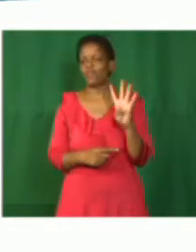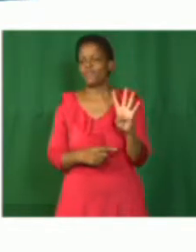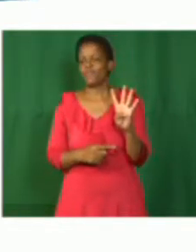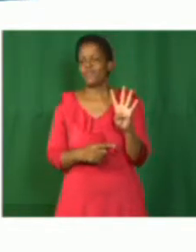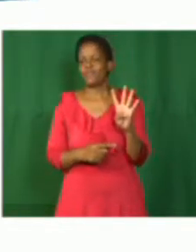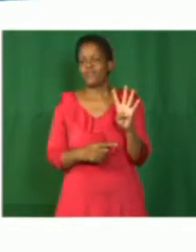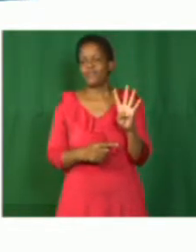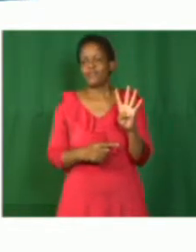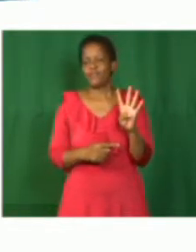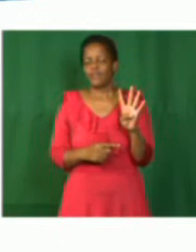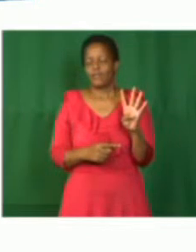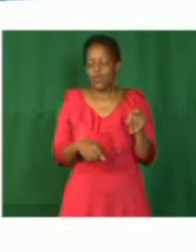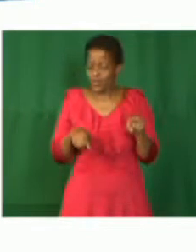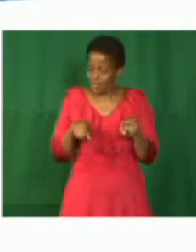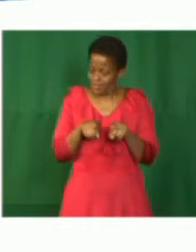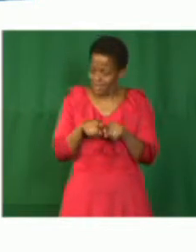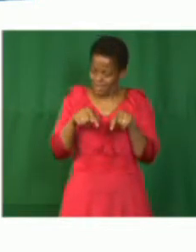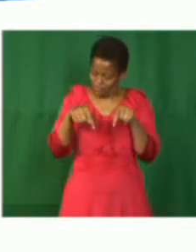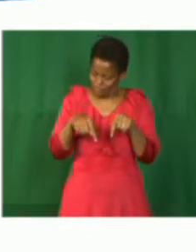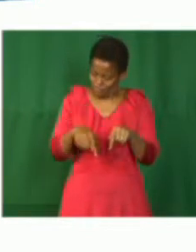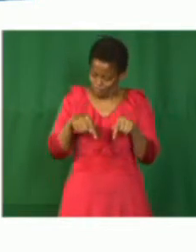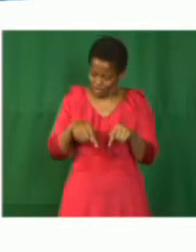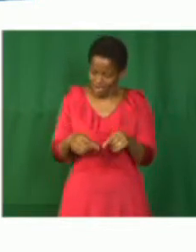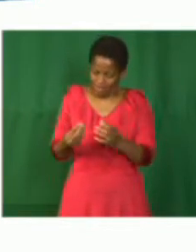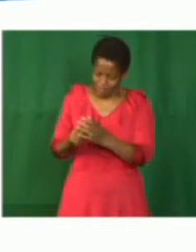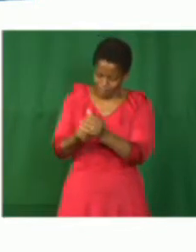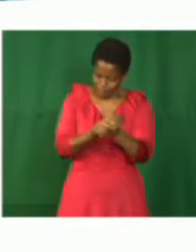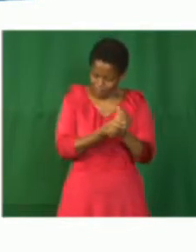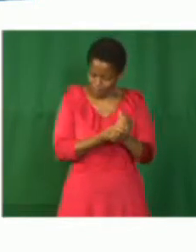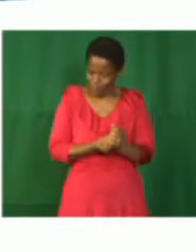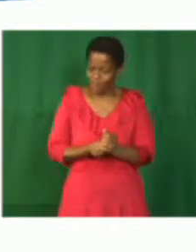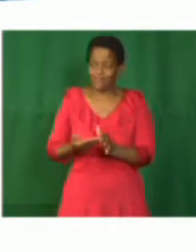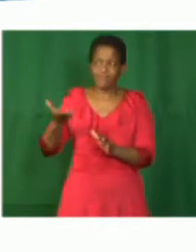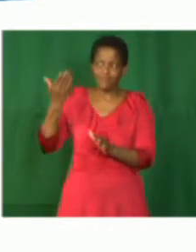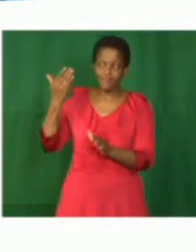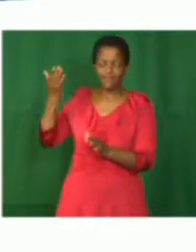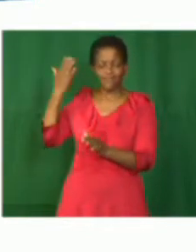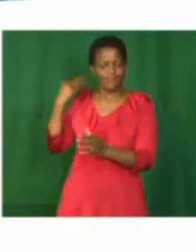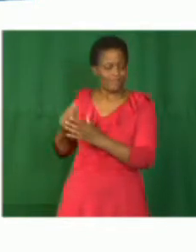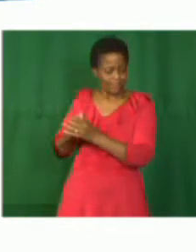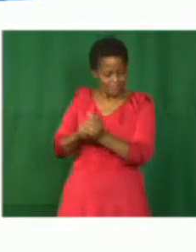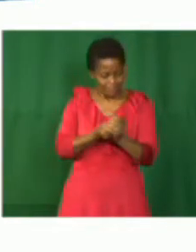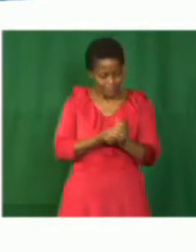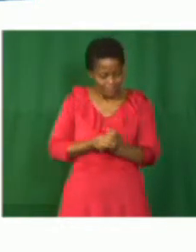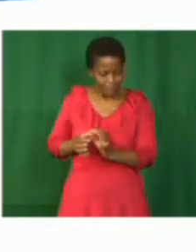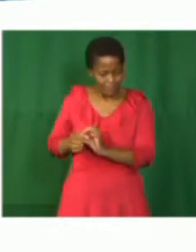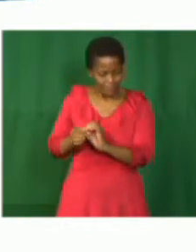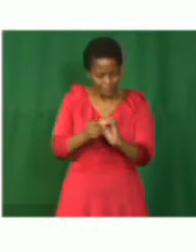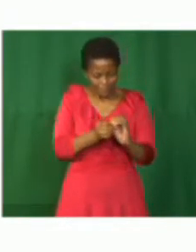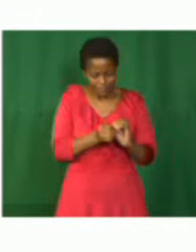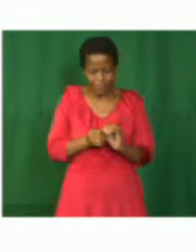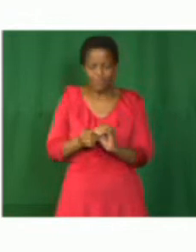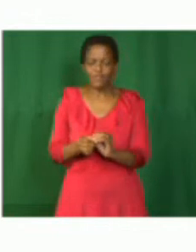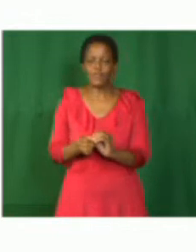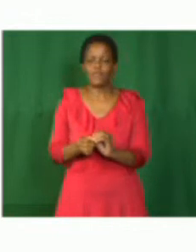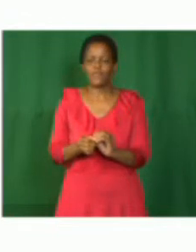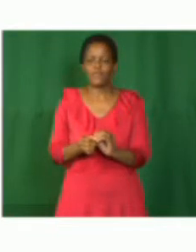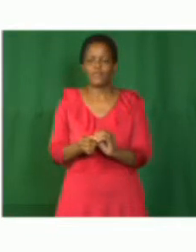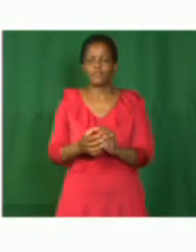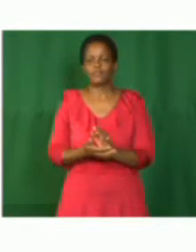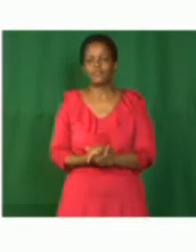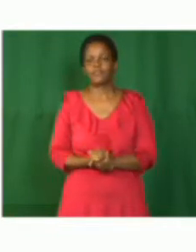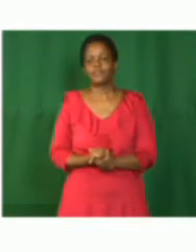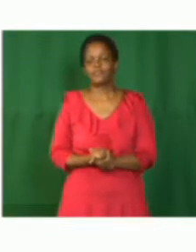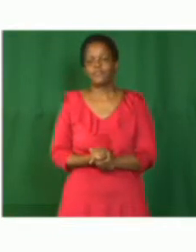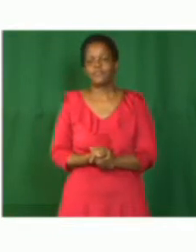also unite the church today. So they are very much relevant. So now,